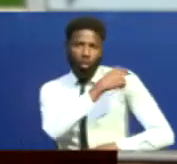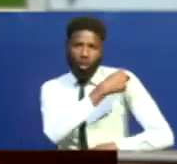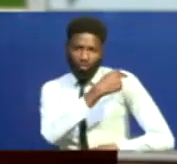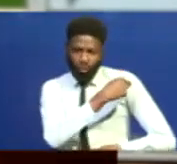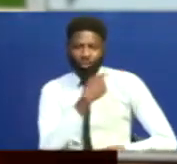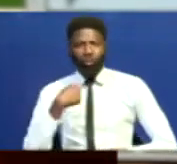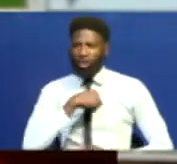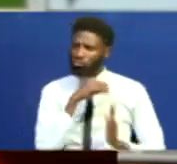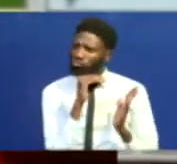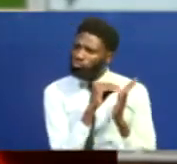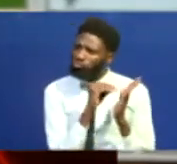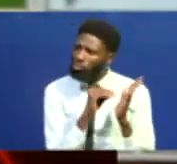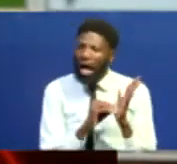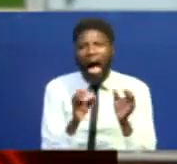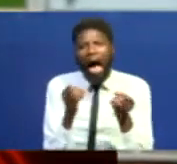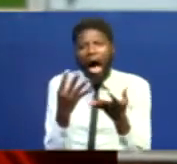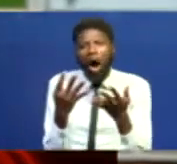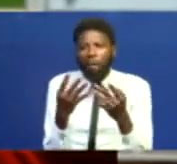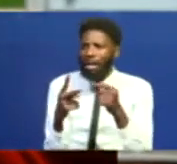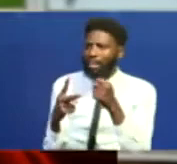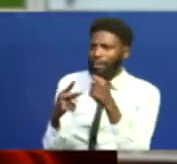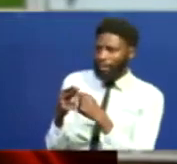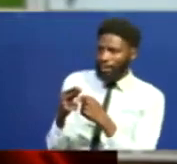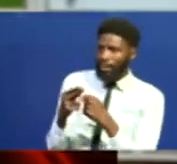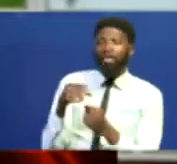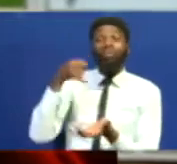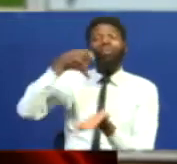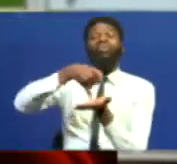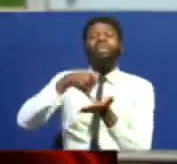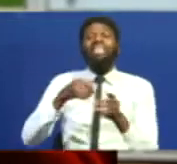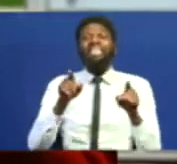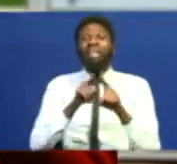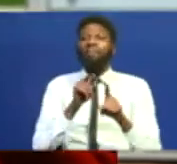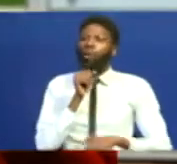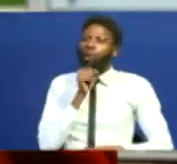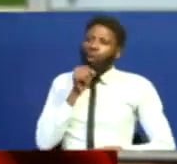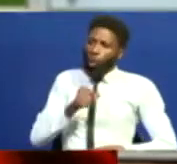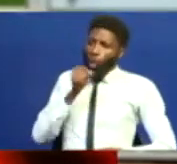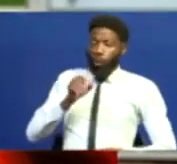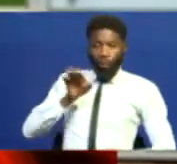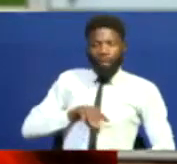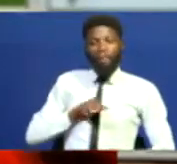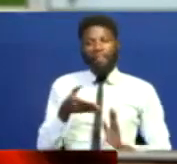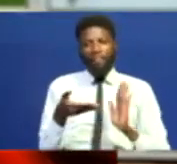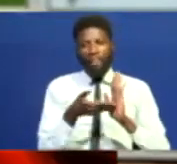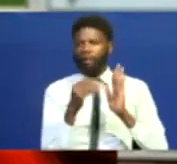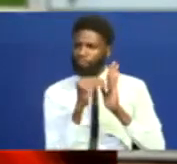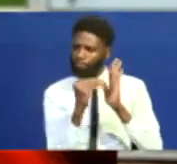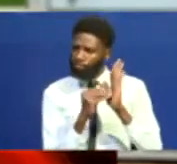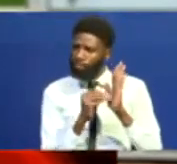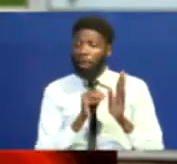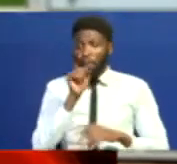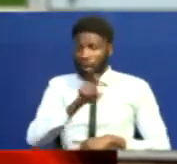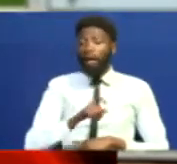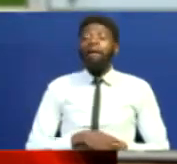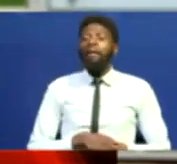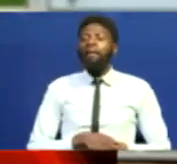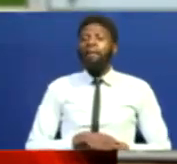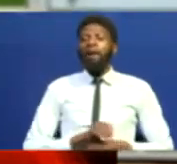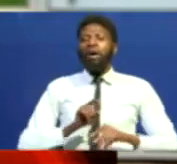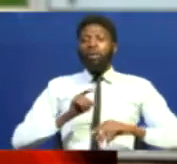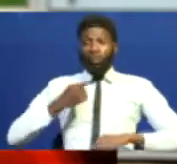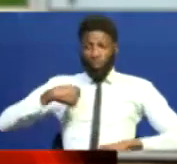have undergone the cut. Though this one cuts across to even the very old women, we've seen that at